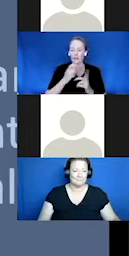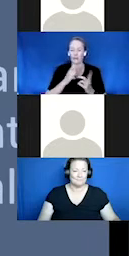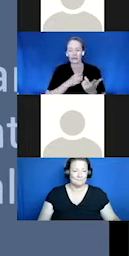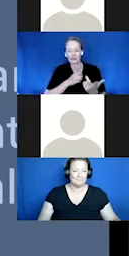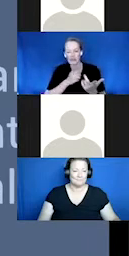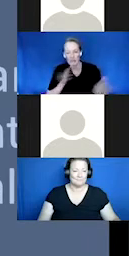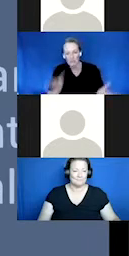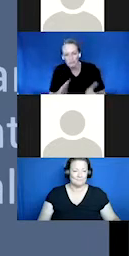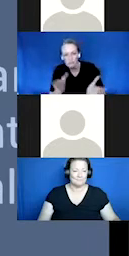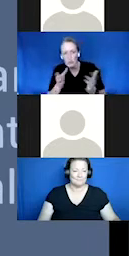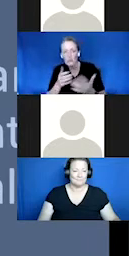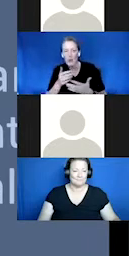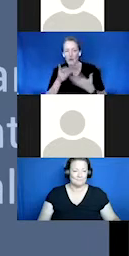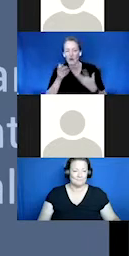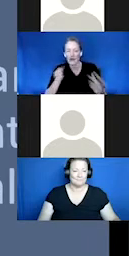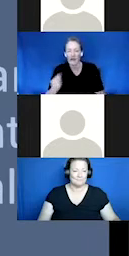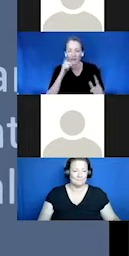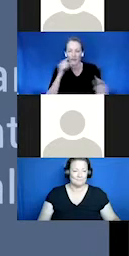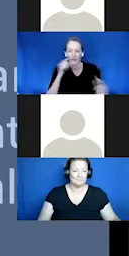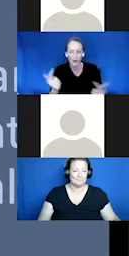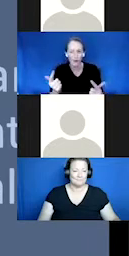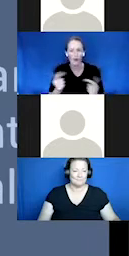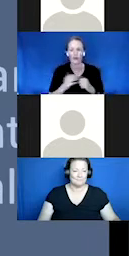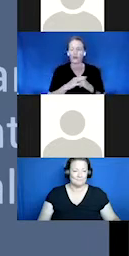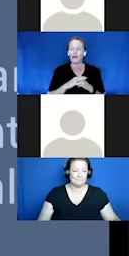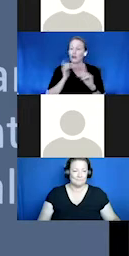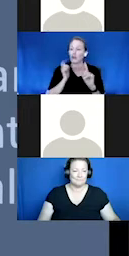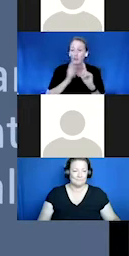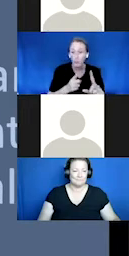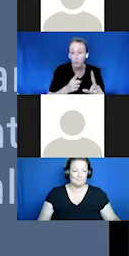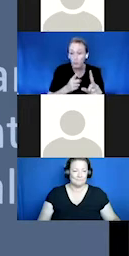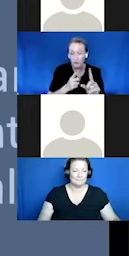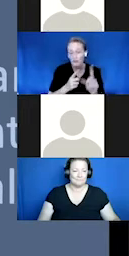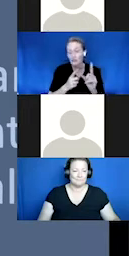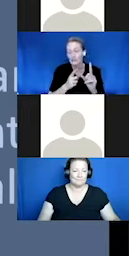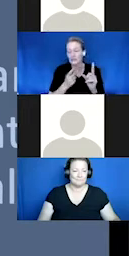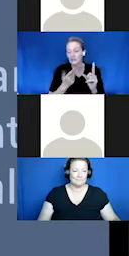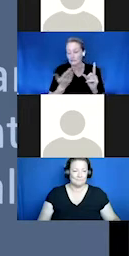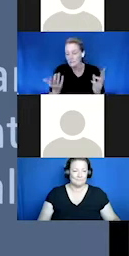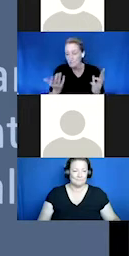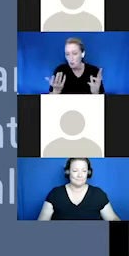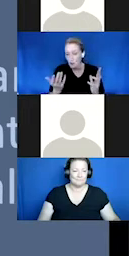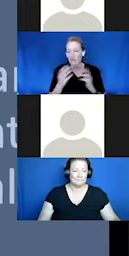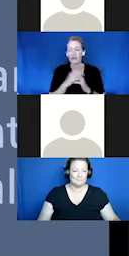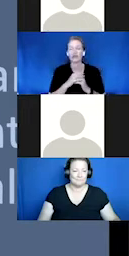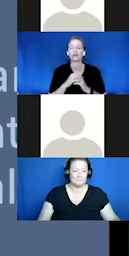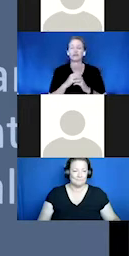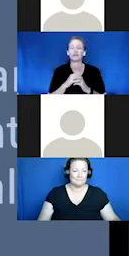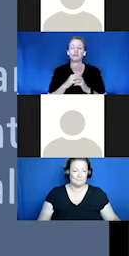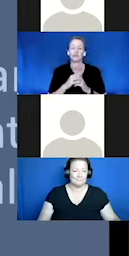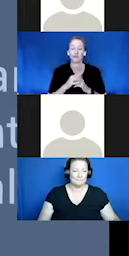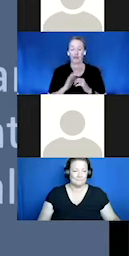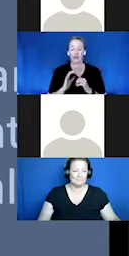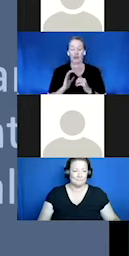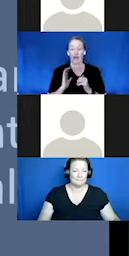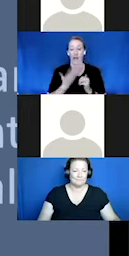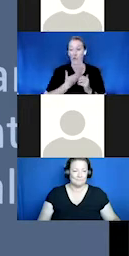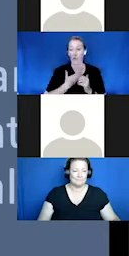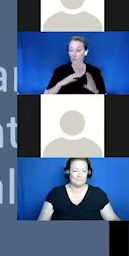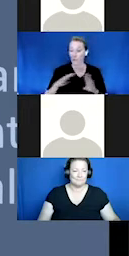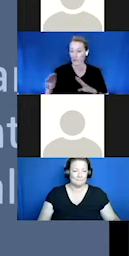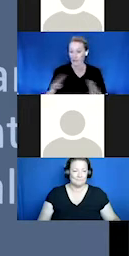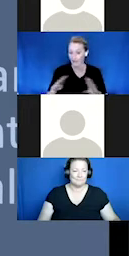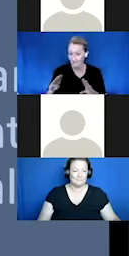out here is the underlying sort of premise of this goal. And that is that our behaviors and